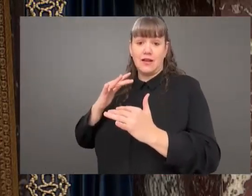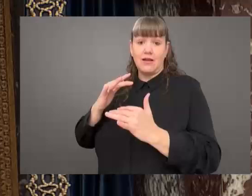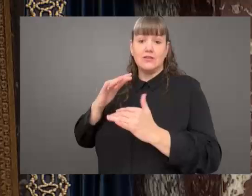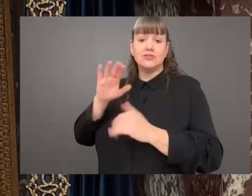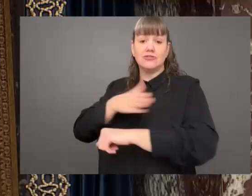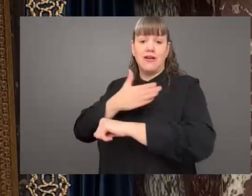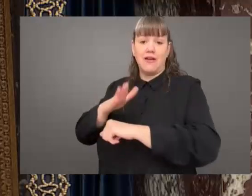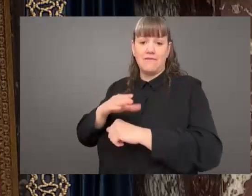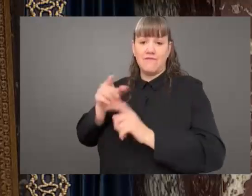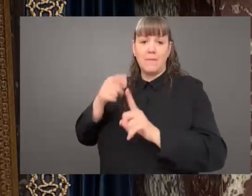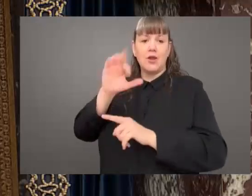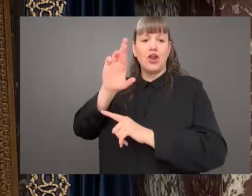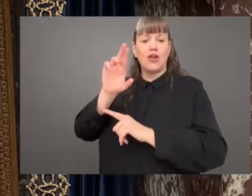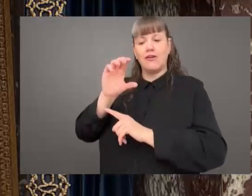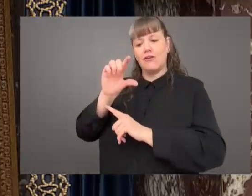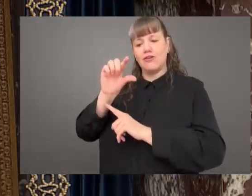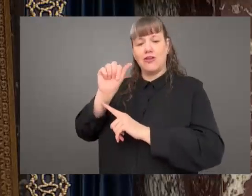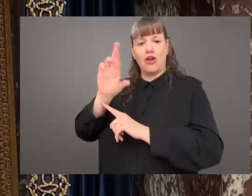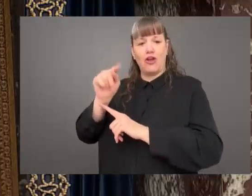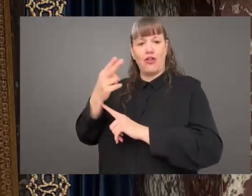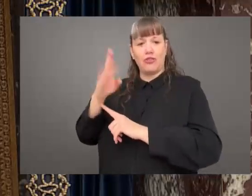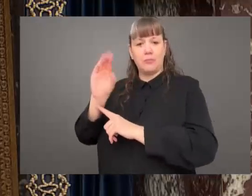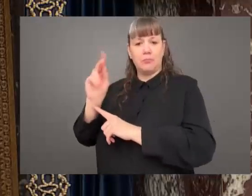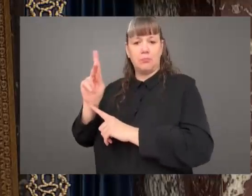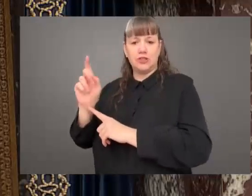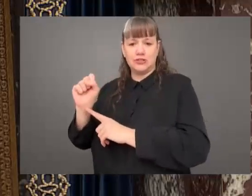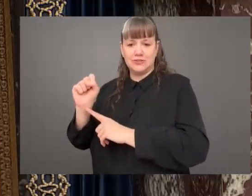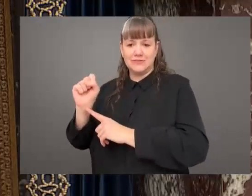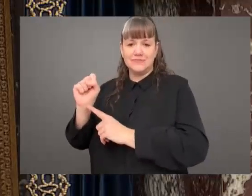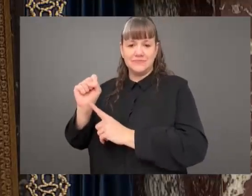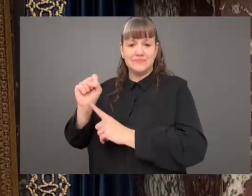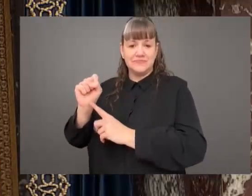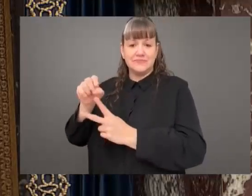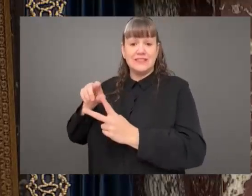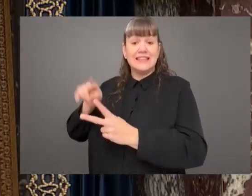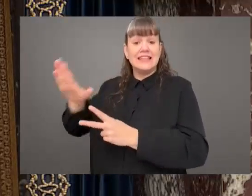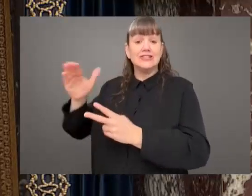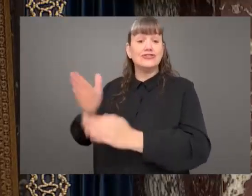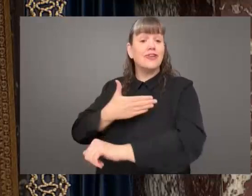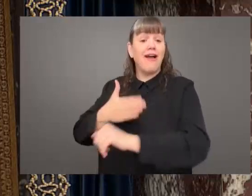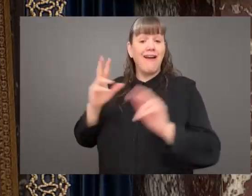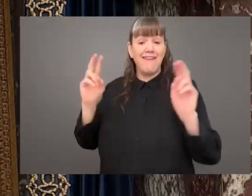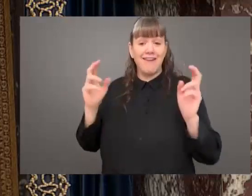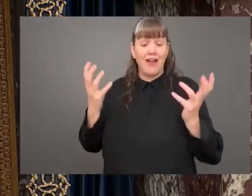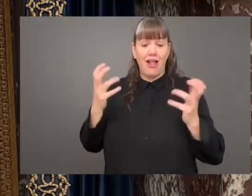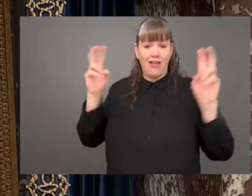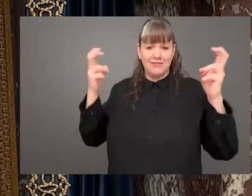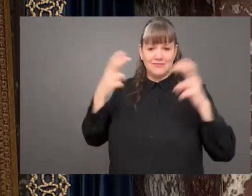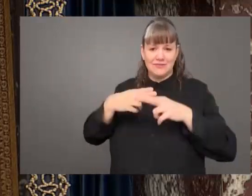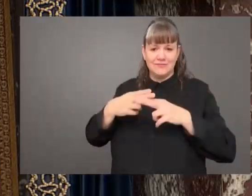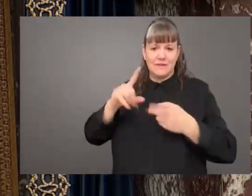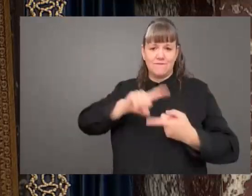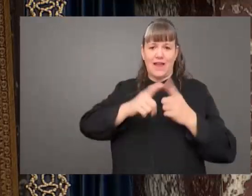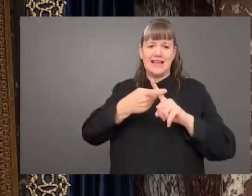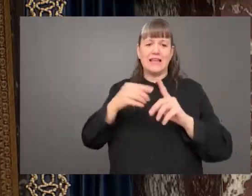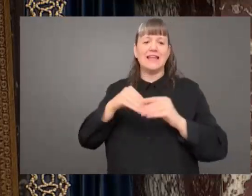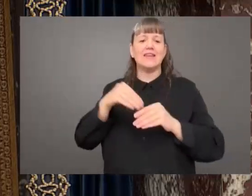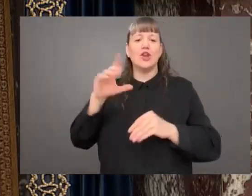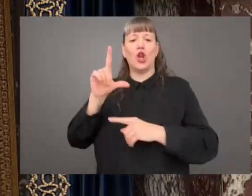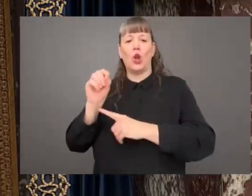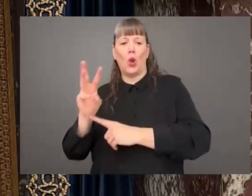Because taxpayers are being driven into poverty. We need to actually start doing the major infrastructure